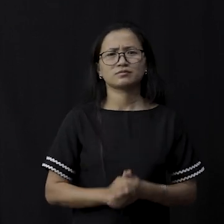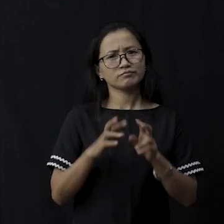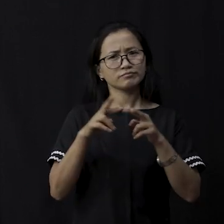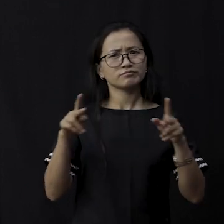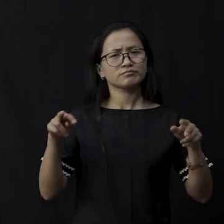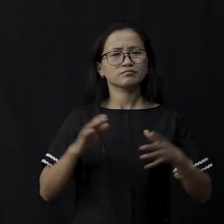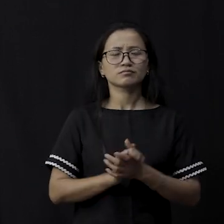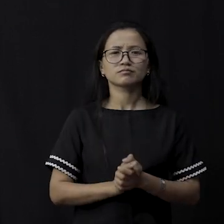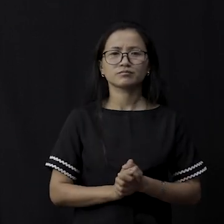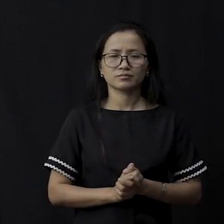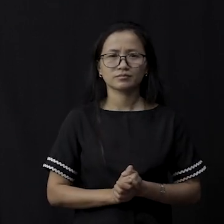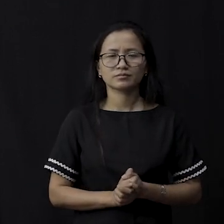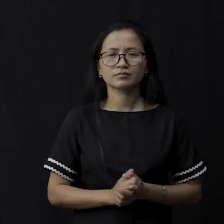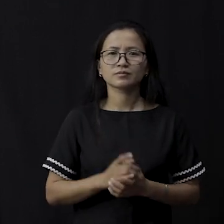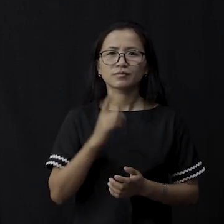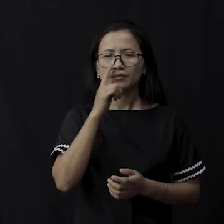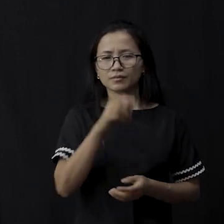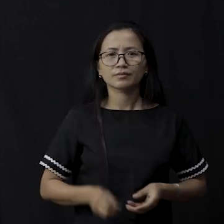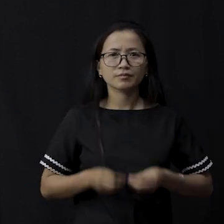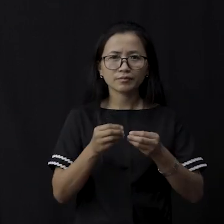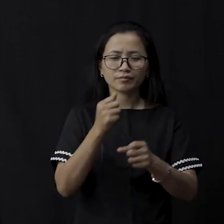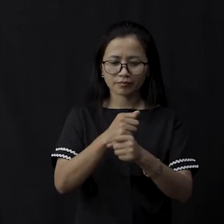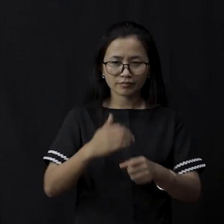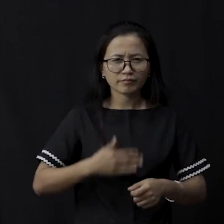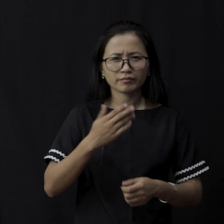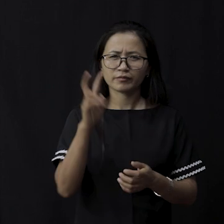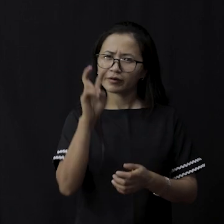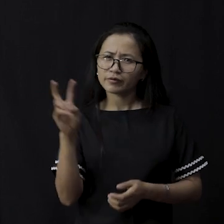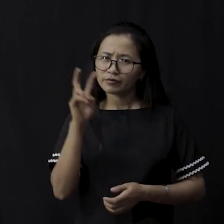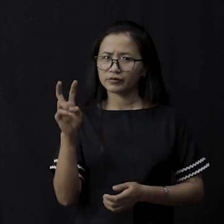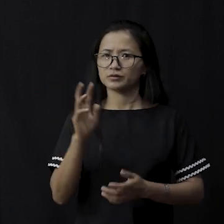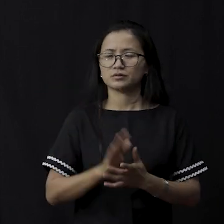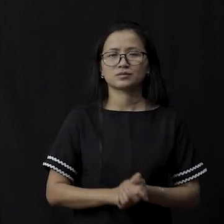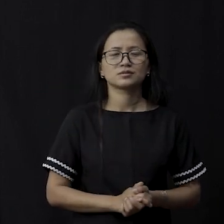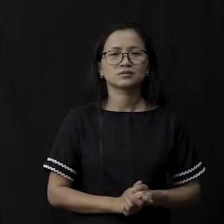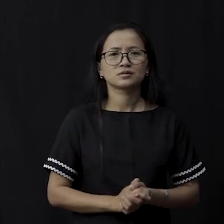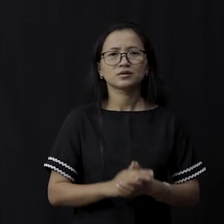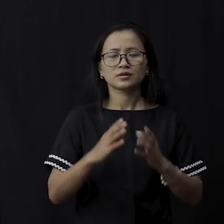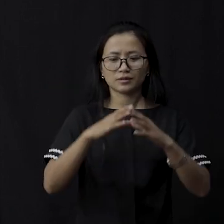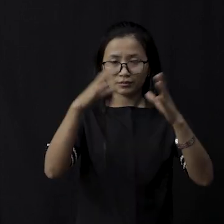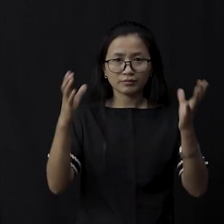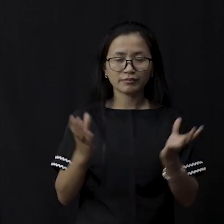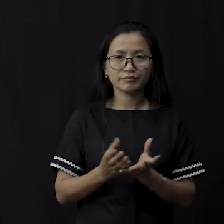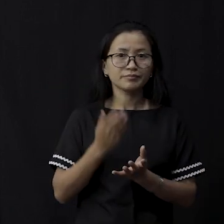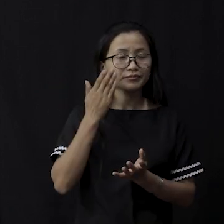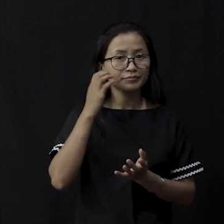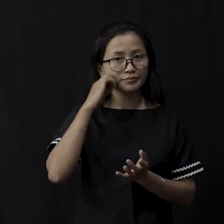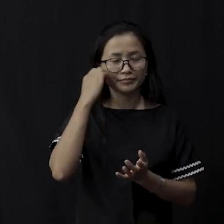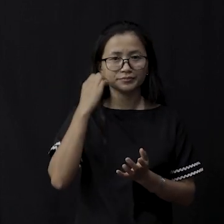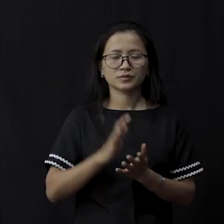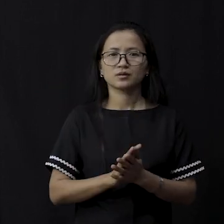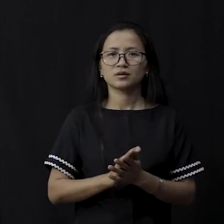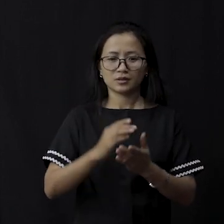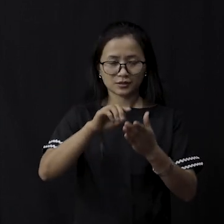And then mainly your mom tells you to eat the green vegetables, right? Like the pumpkin or the escus, right?